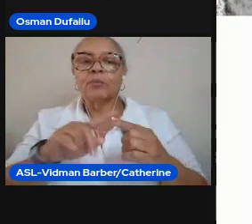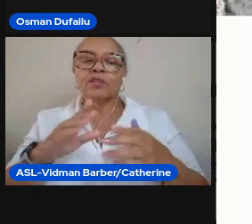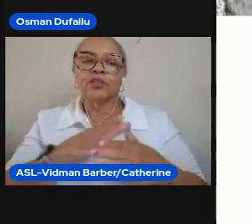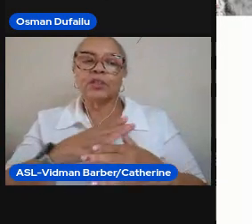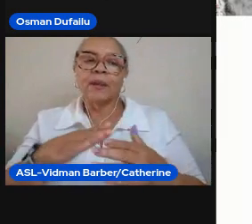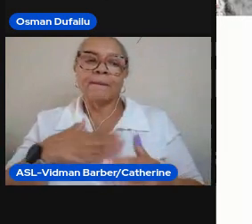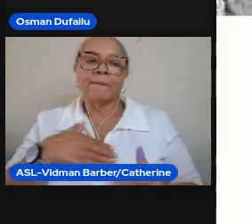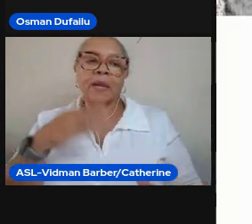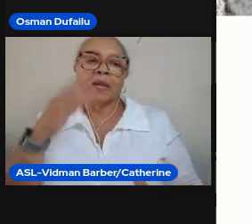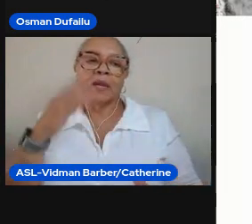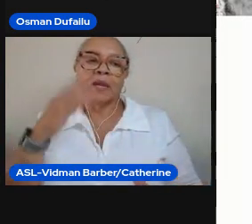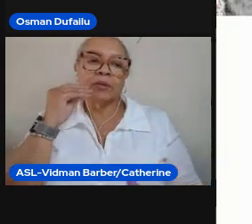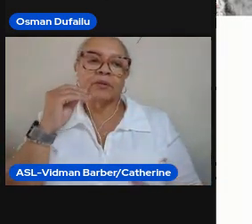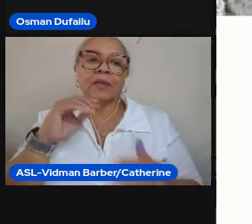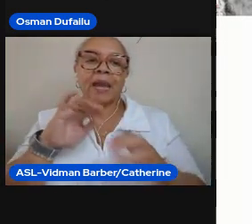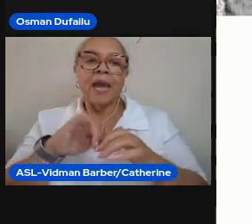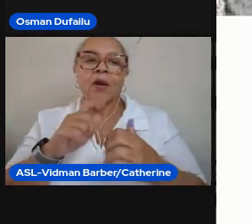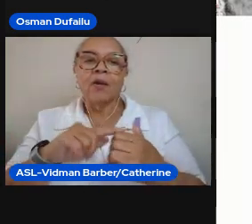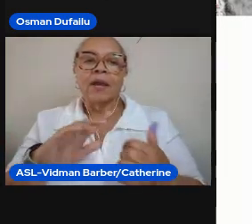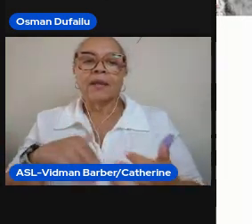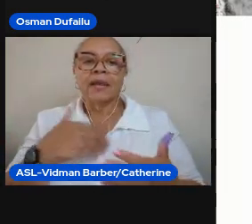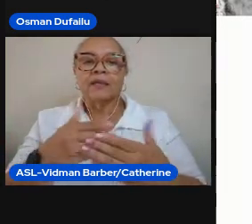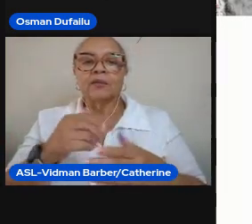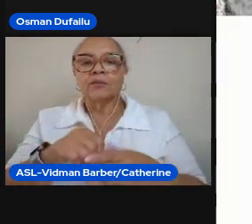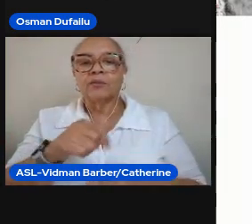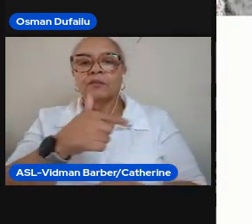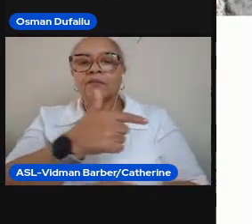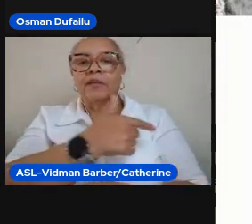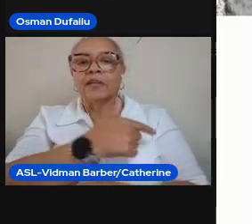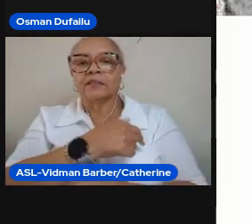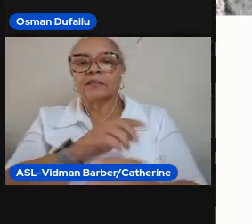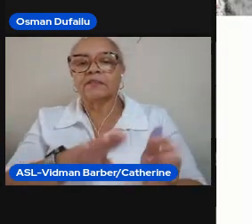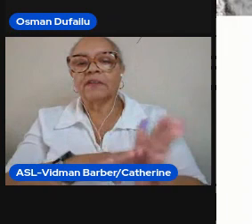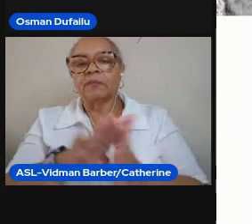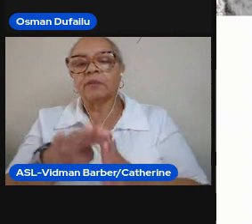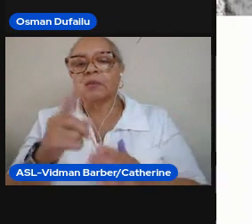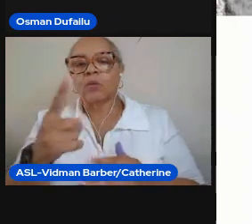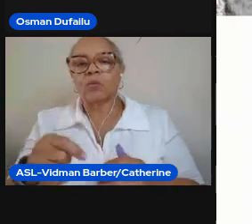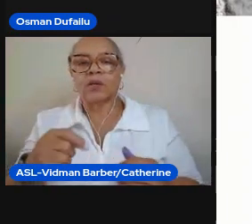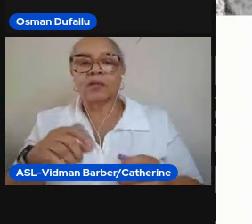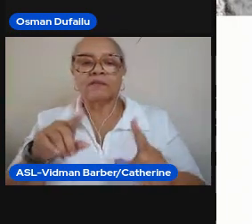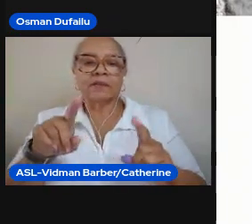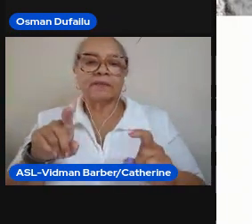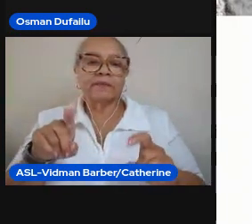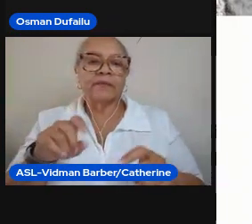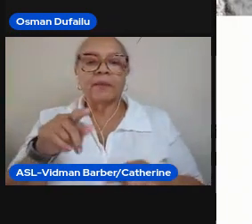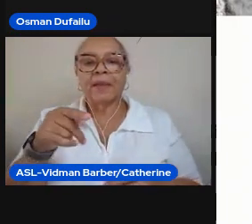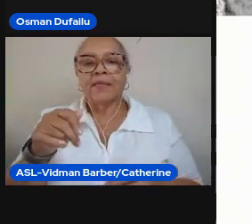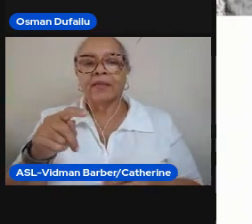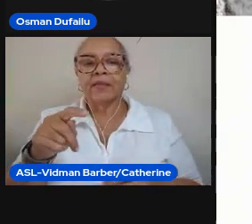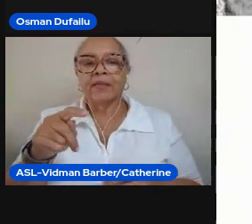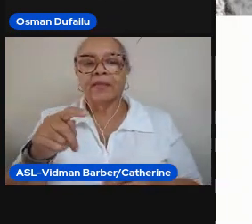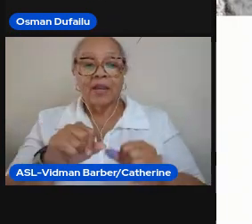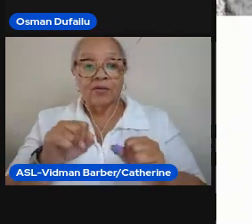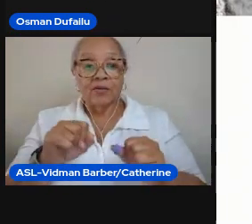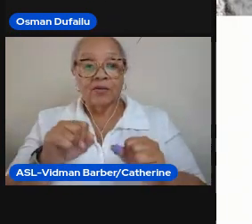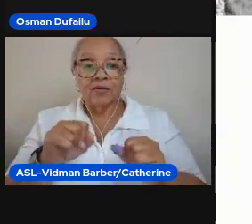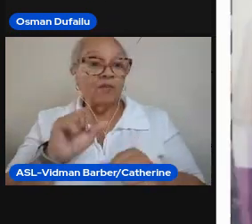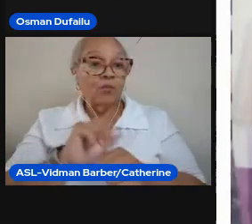on how I got into vaccine development and specifically one of the pathogens I've worked with. So